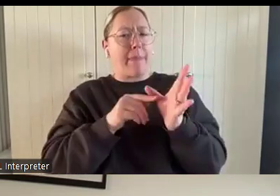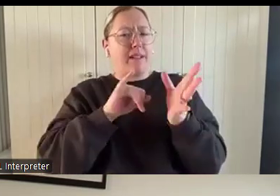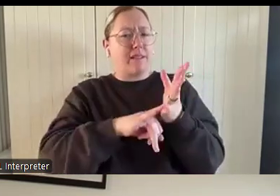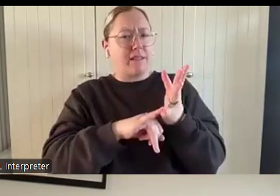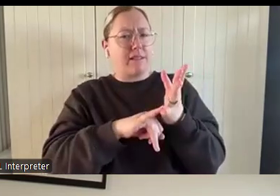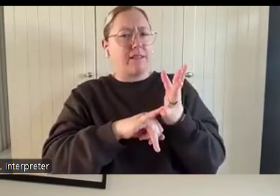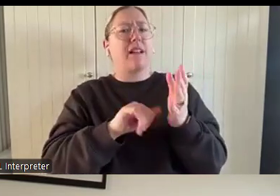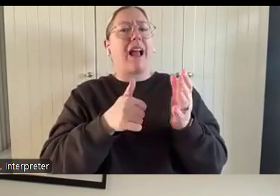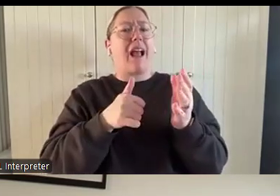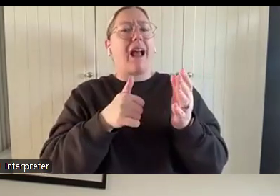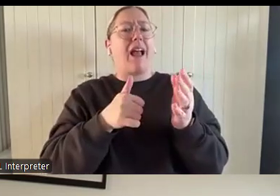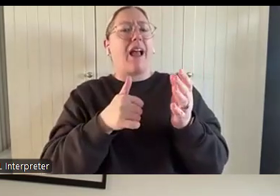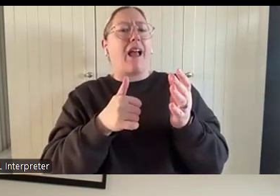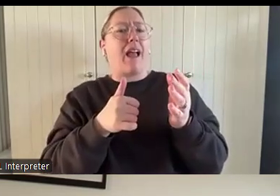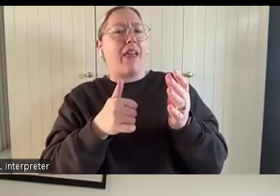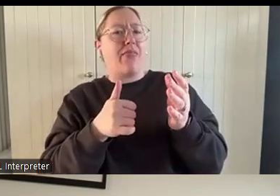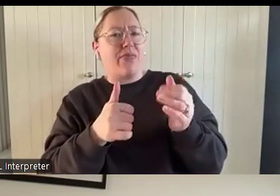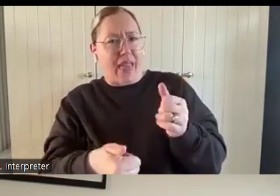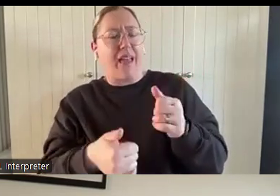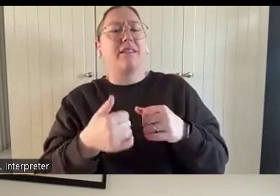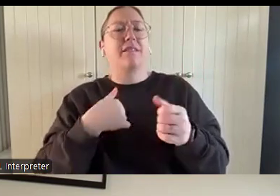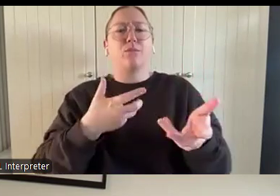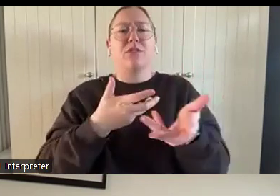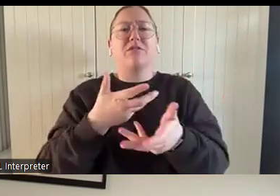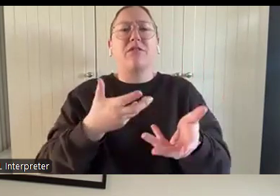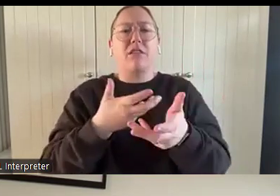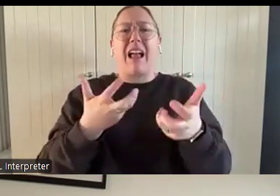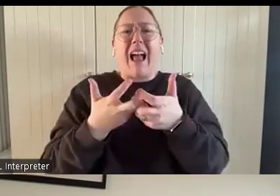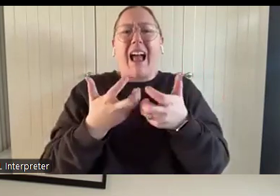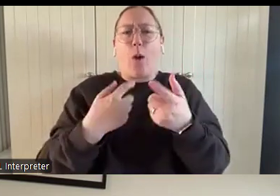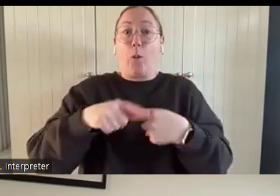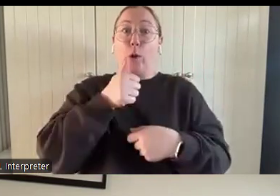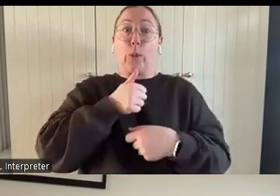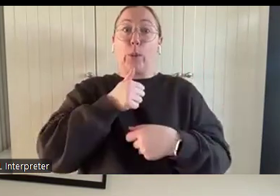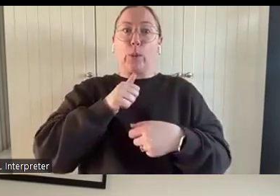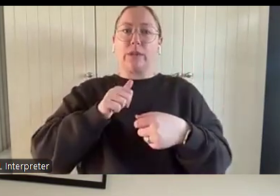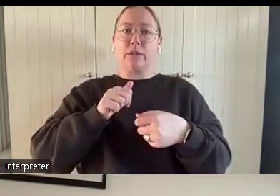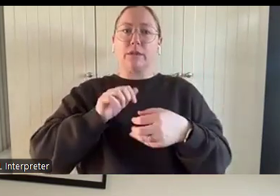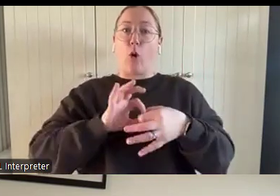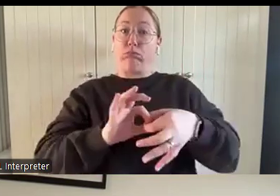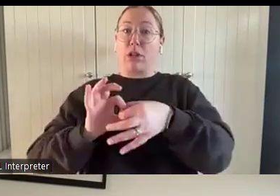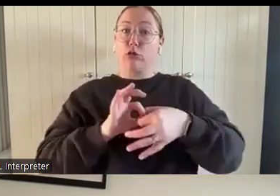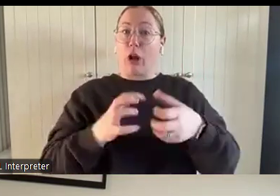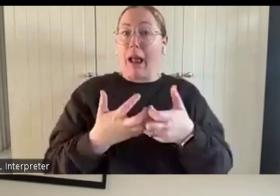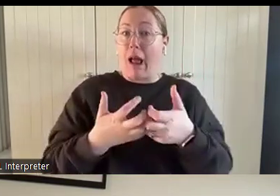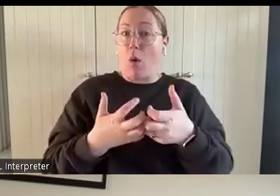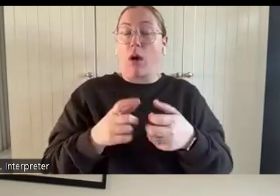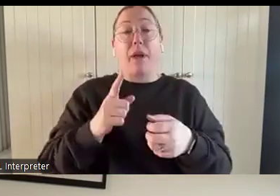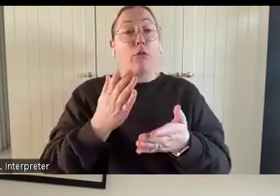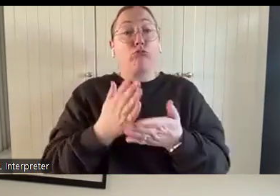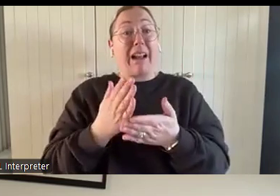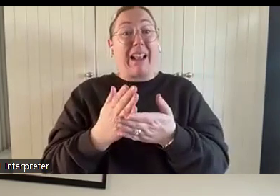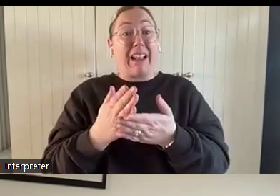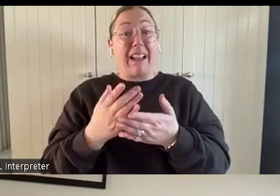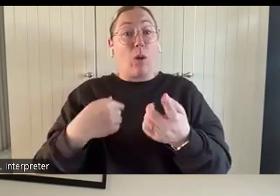can discuss a bit more about how we, well, I would say embedded co-production into IMAS, but actually we started before the organization